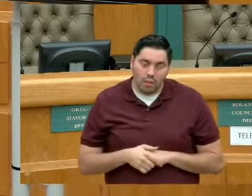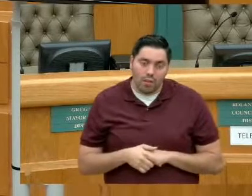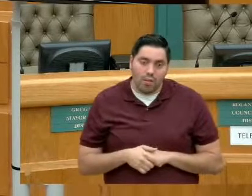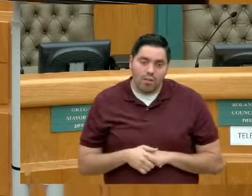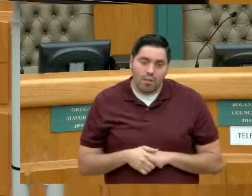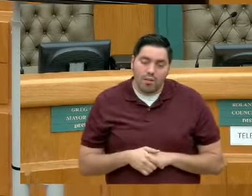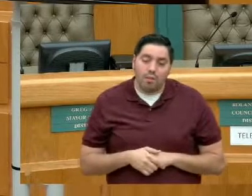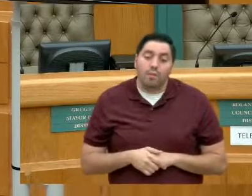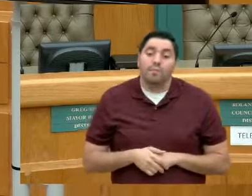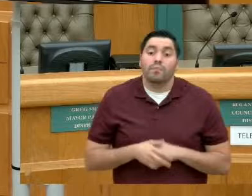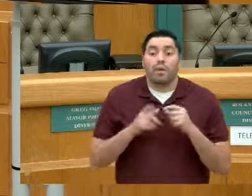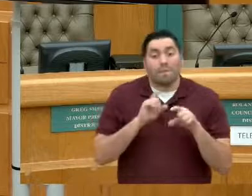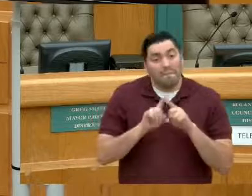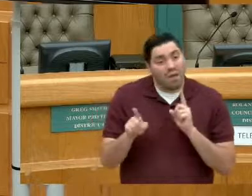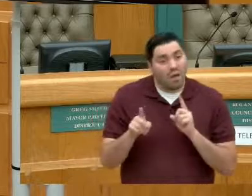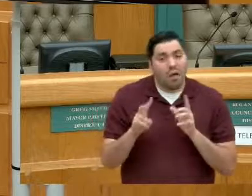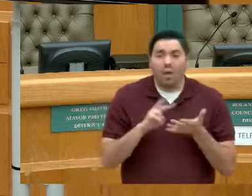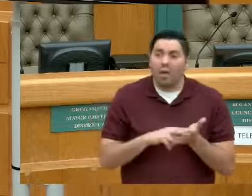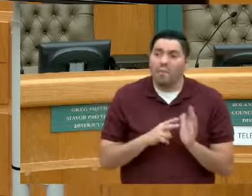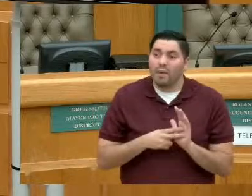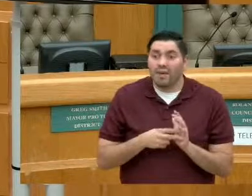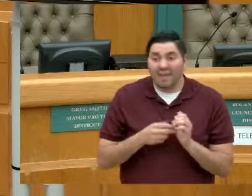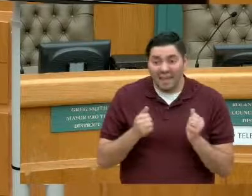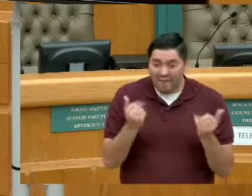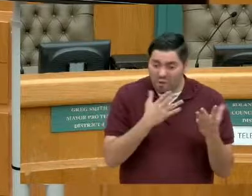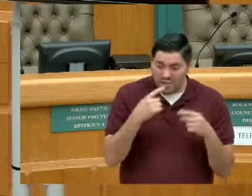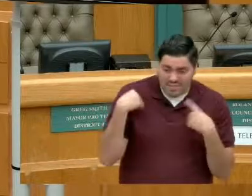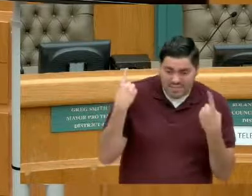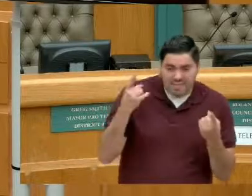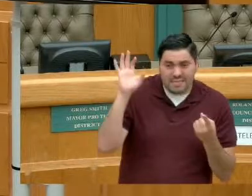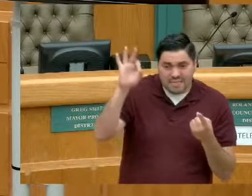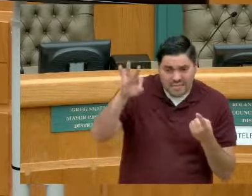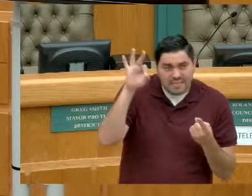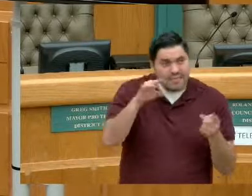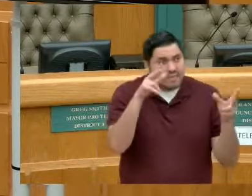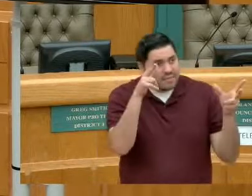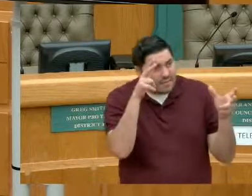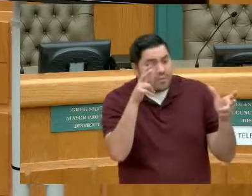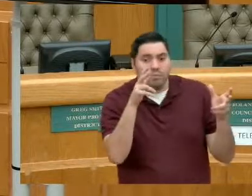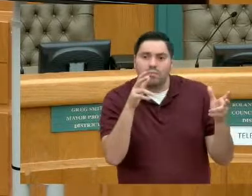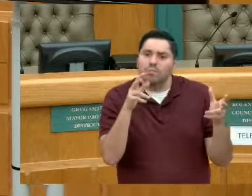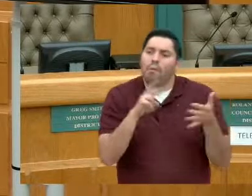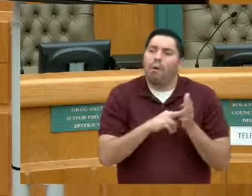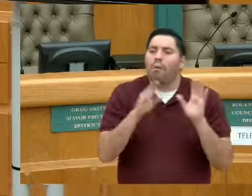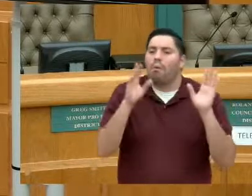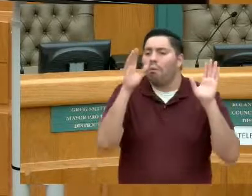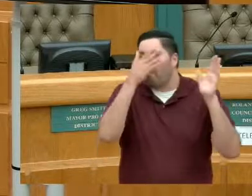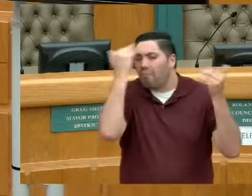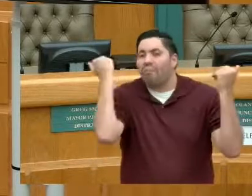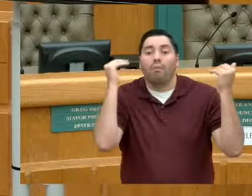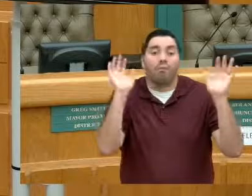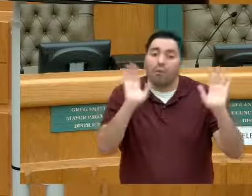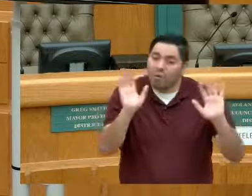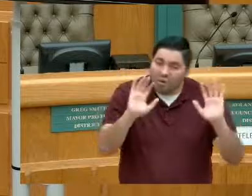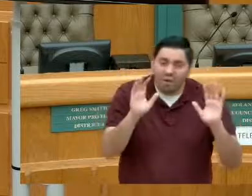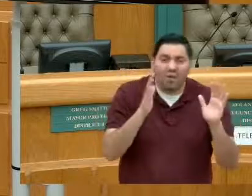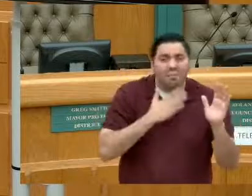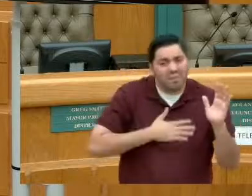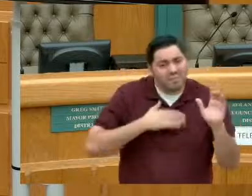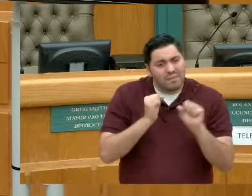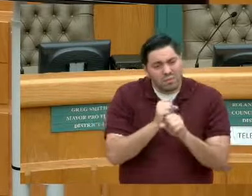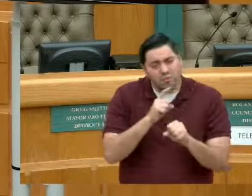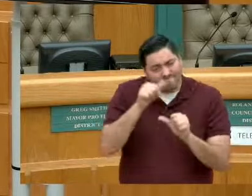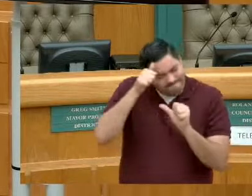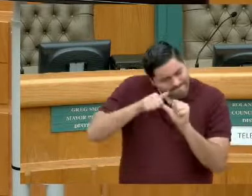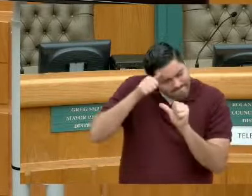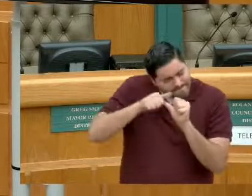no time to forget everything that we have learned. Let's make sure that muscle memory stays in place. And again, please reach out